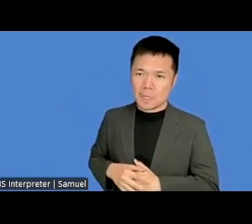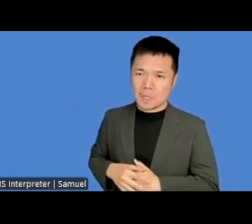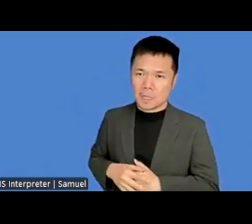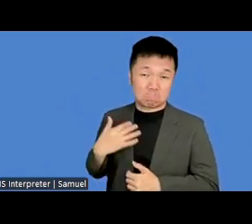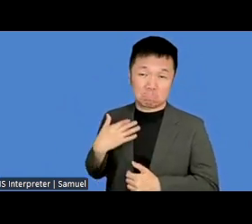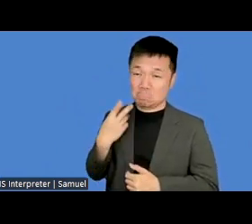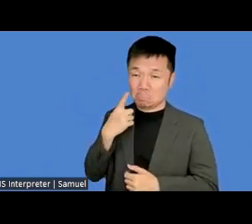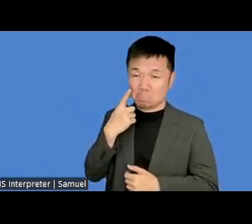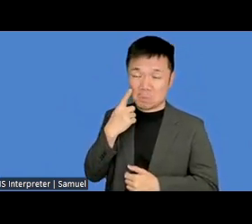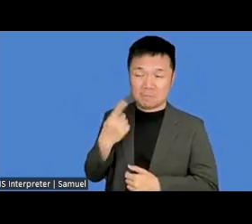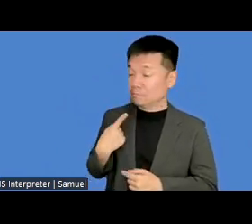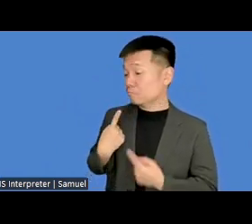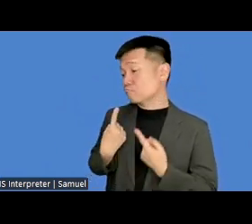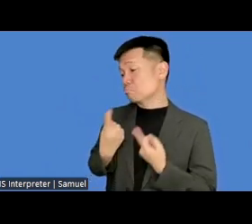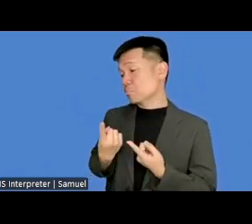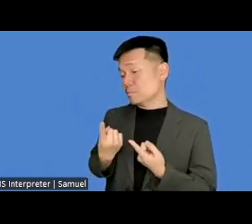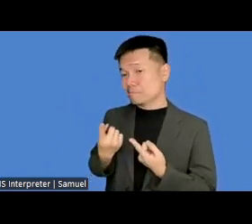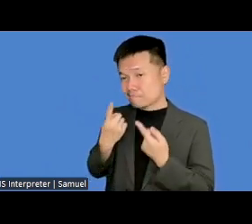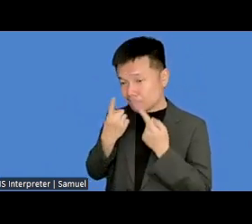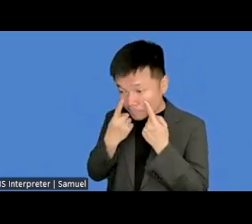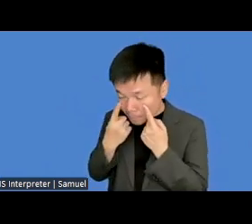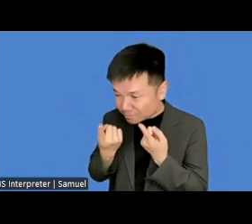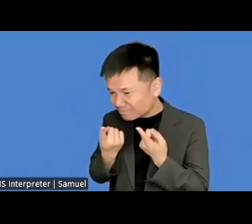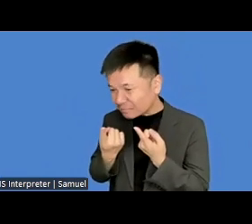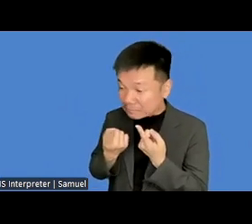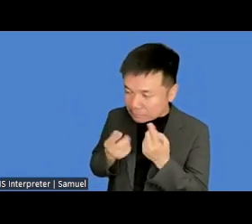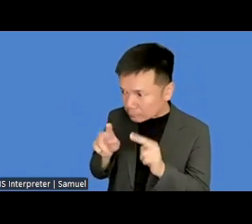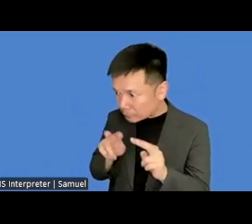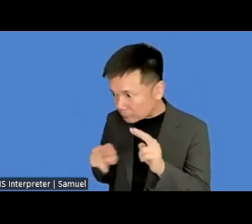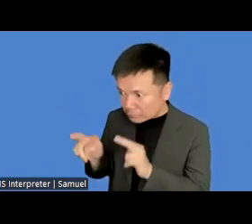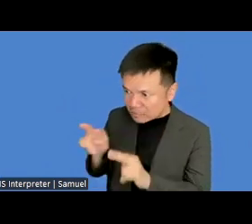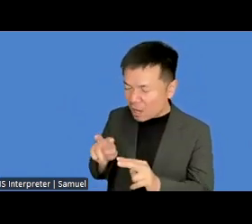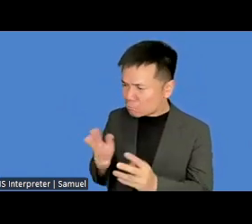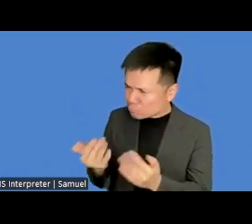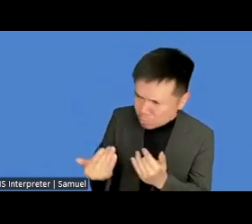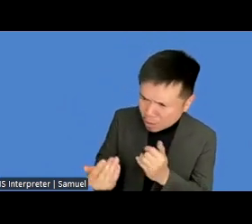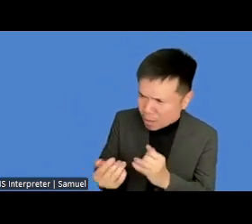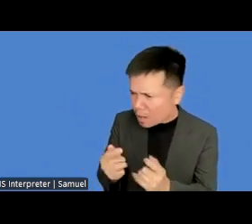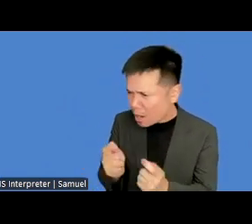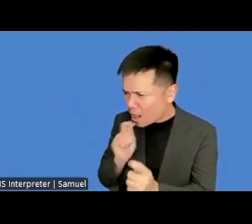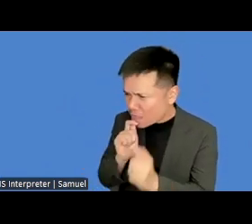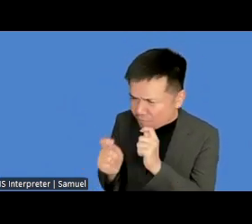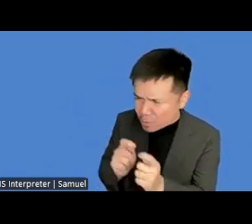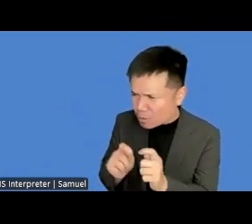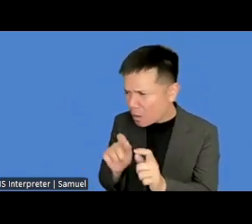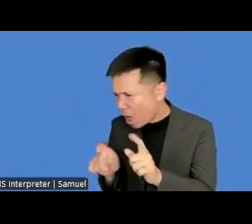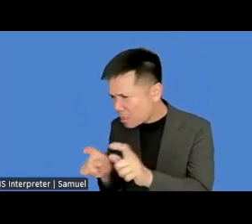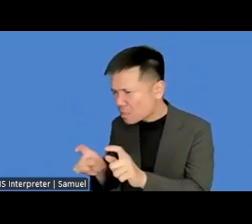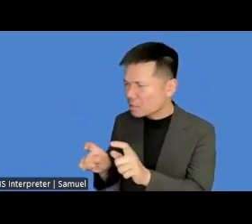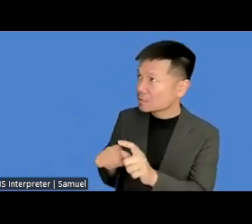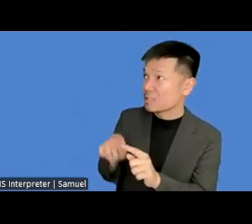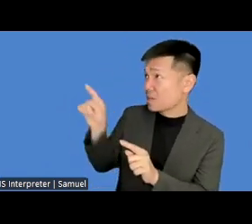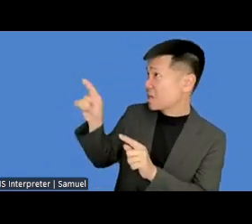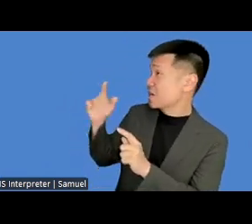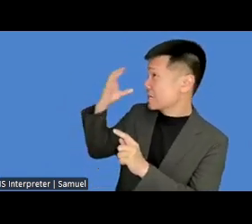to see how the situation was, after speaking to different stakeholders, in 2016, it published